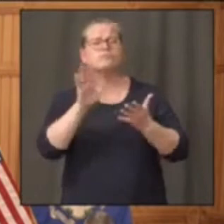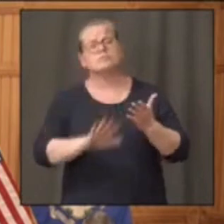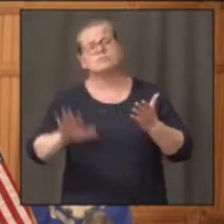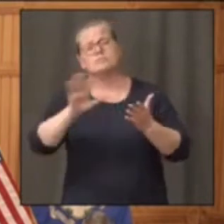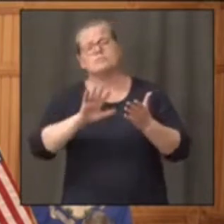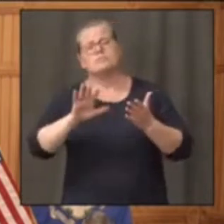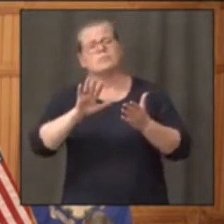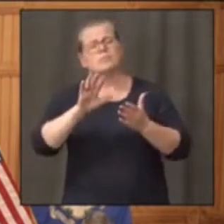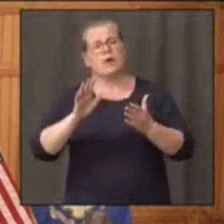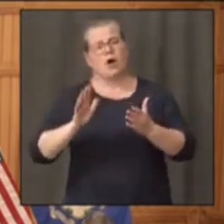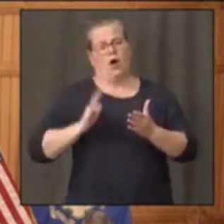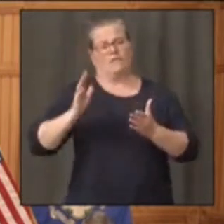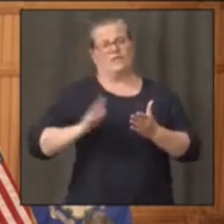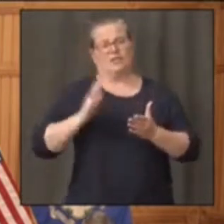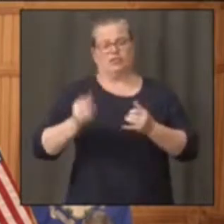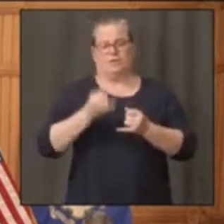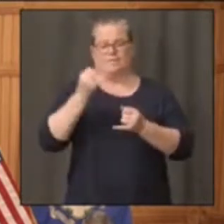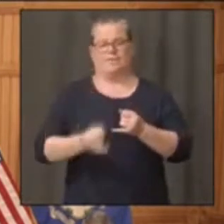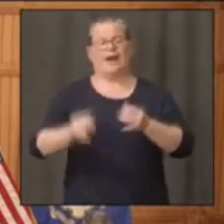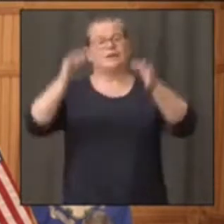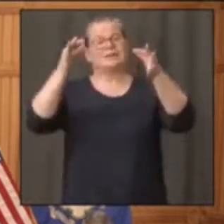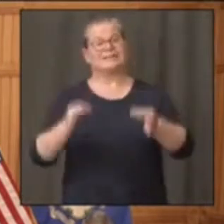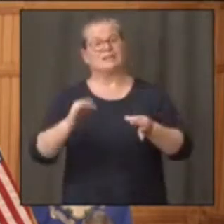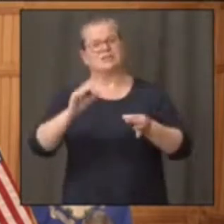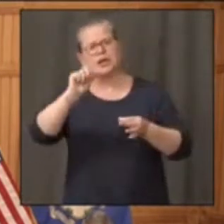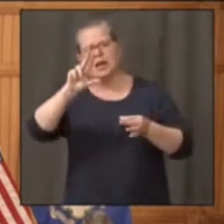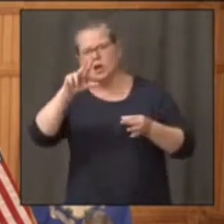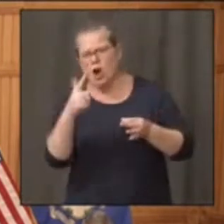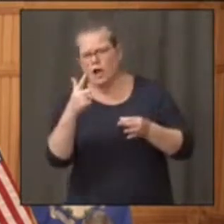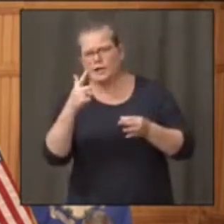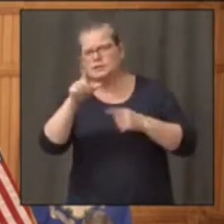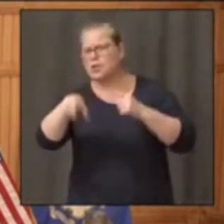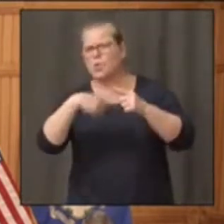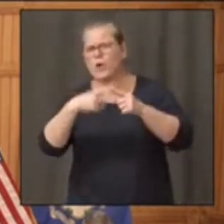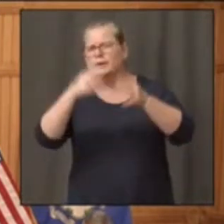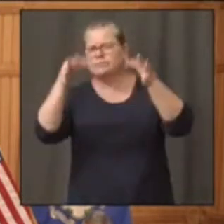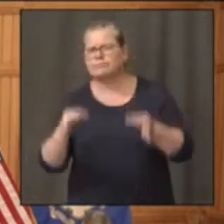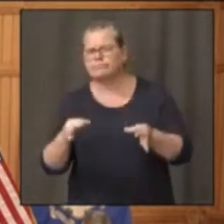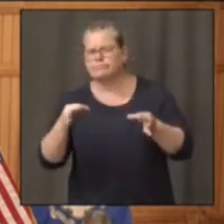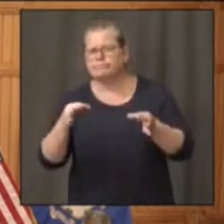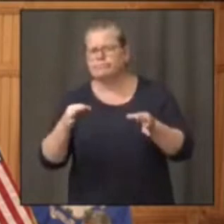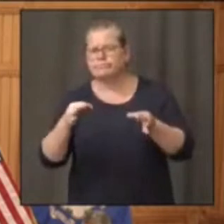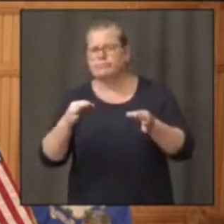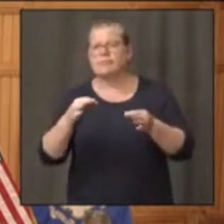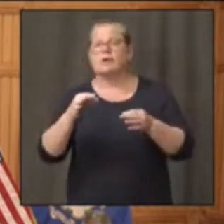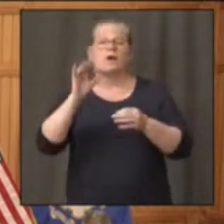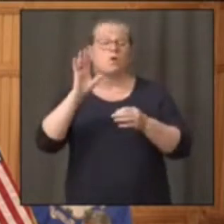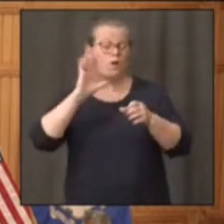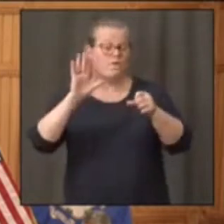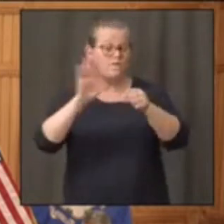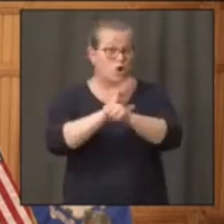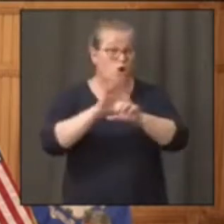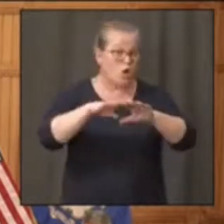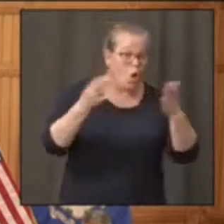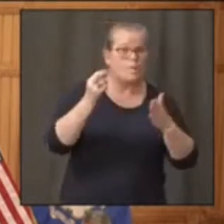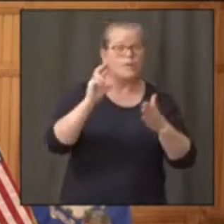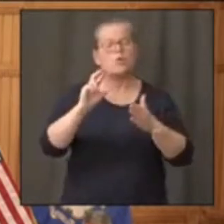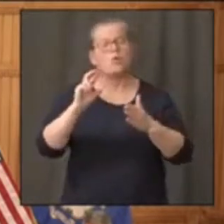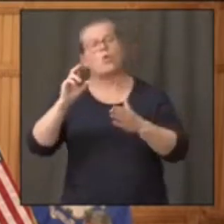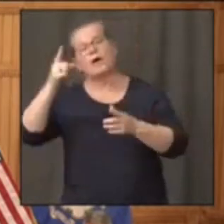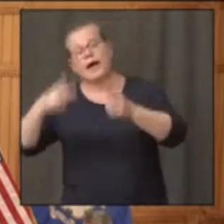official decision on if we're looking at a full reopening or that hybrid option as being the final say?